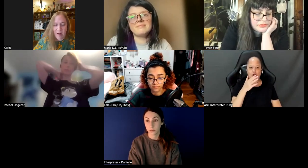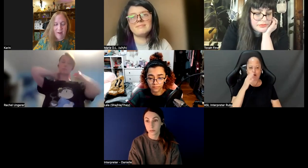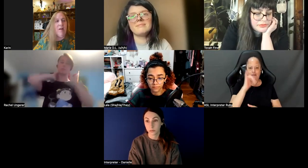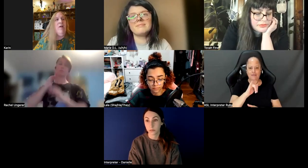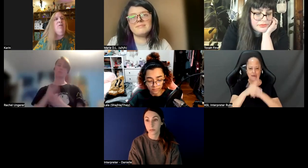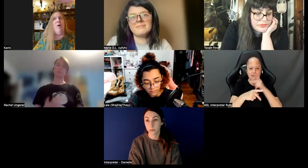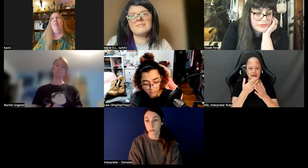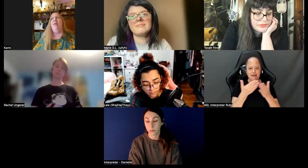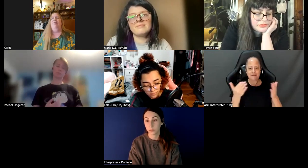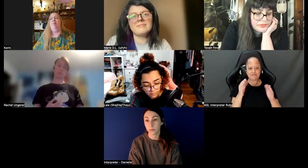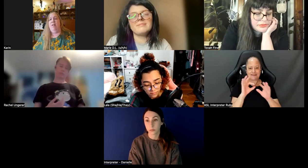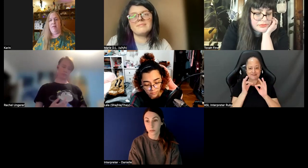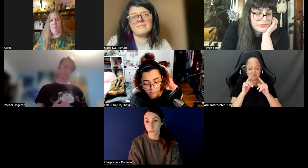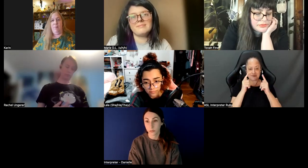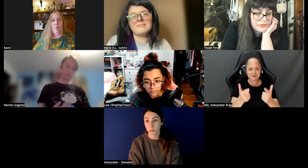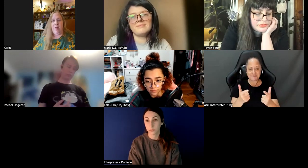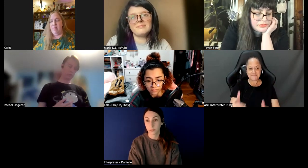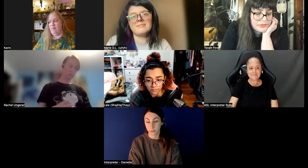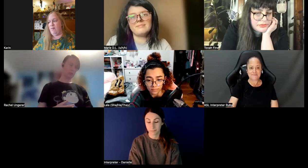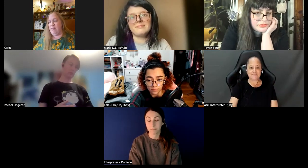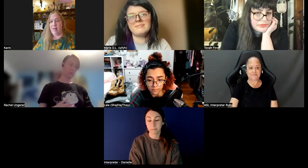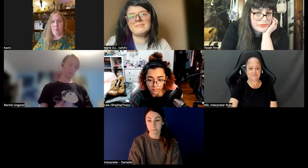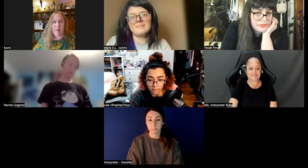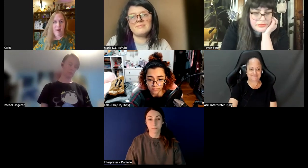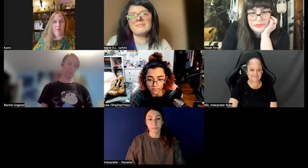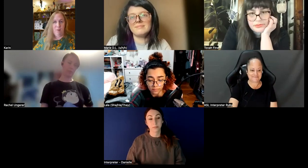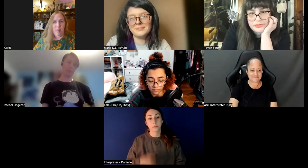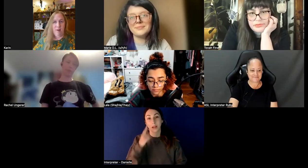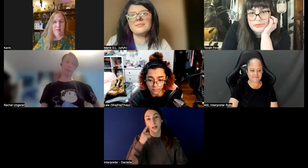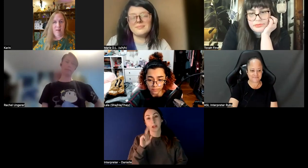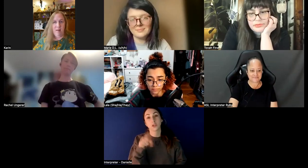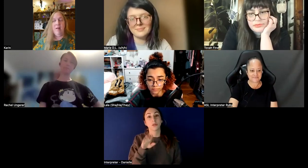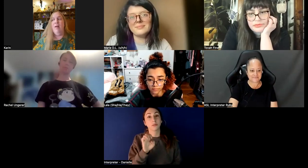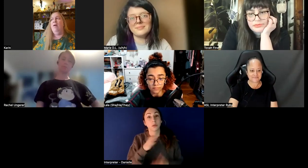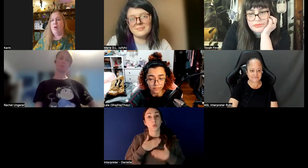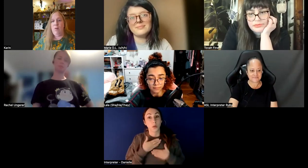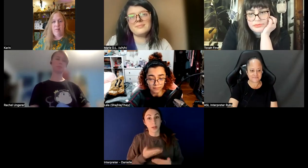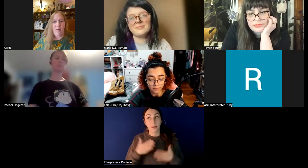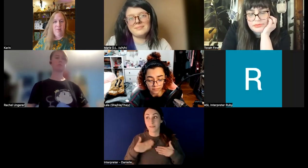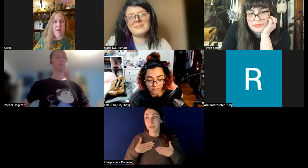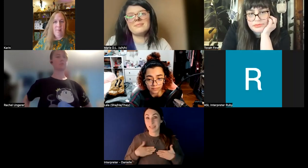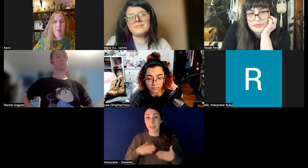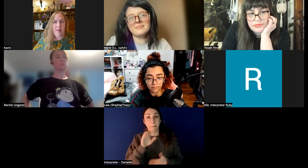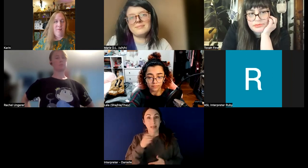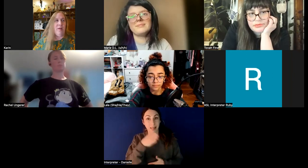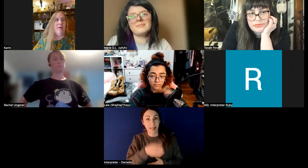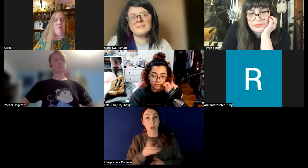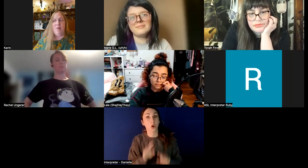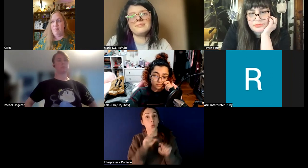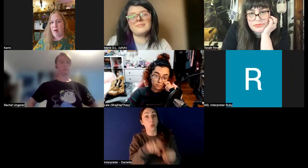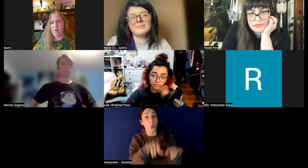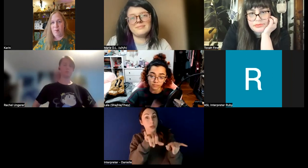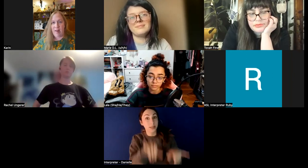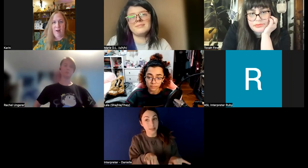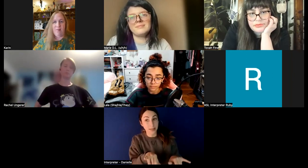of stuff. So I think just literally willing to physically be there for the person, go stay with them. If the